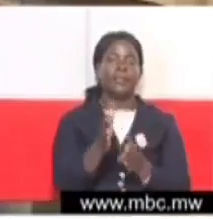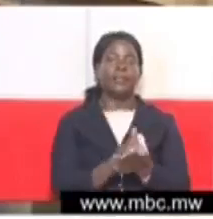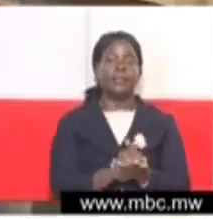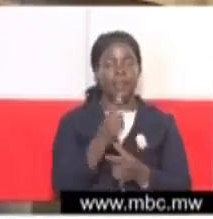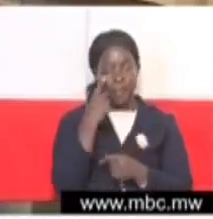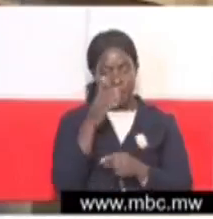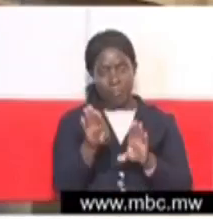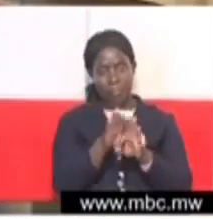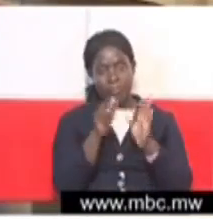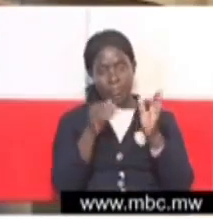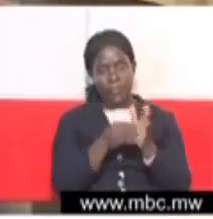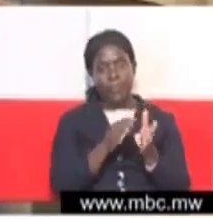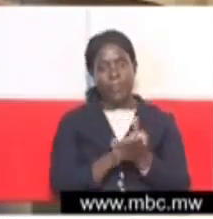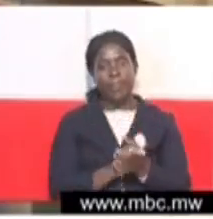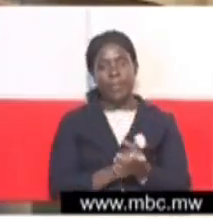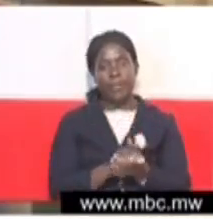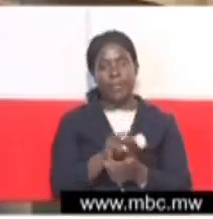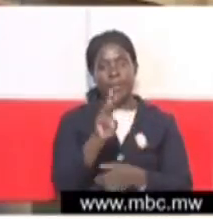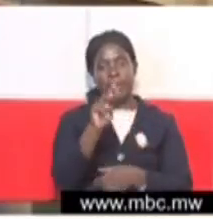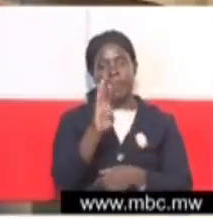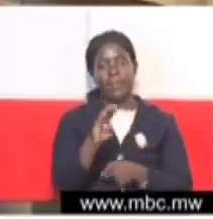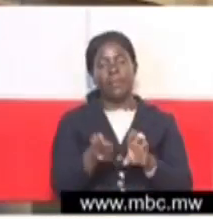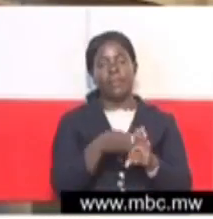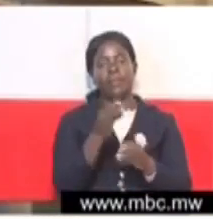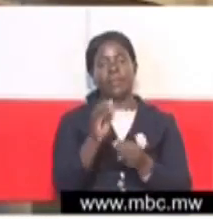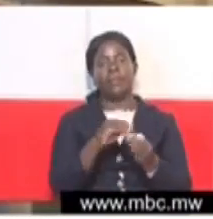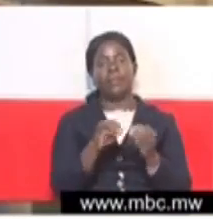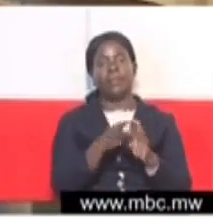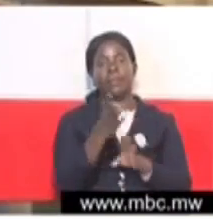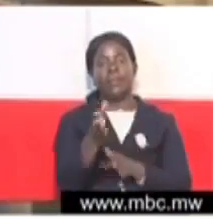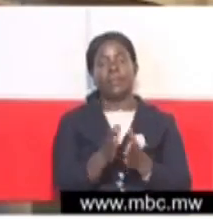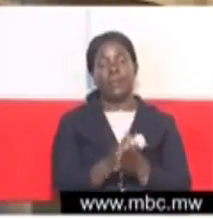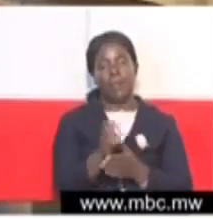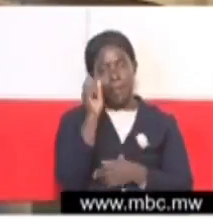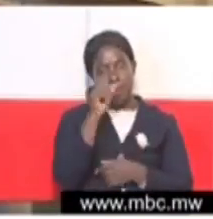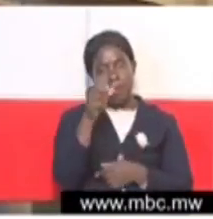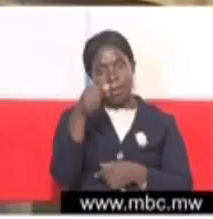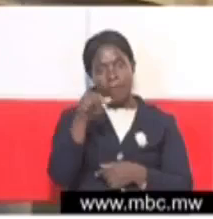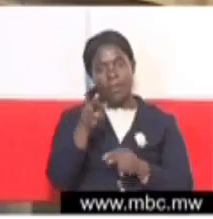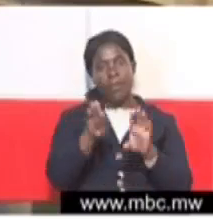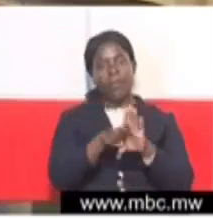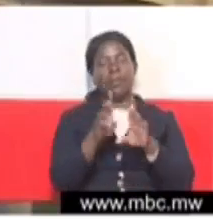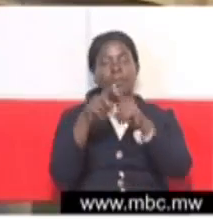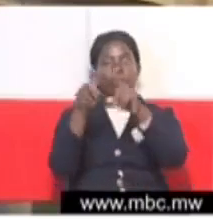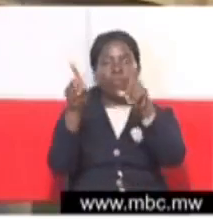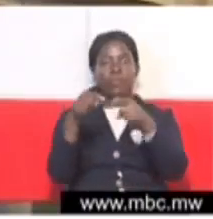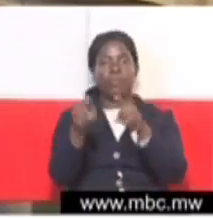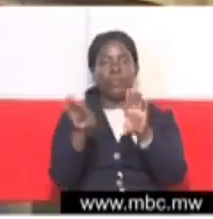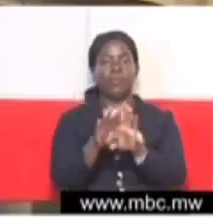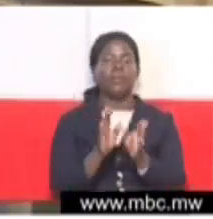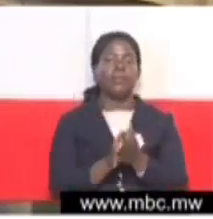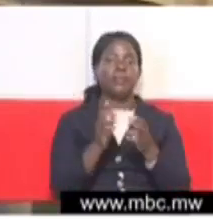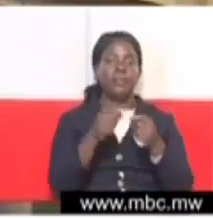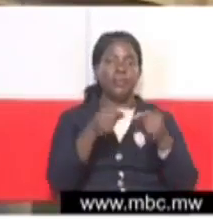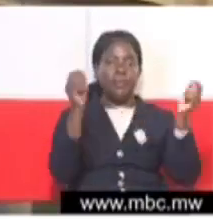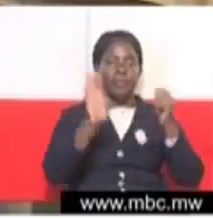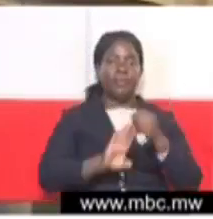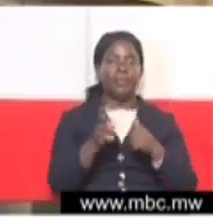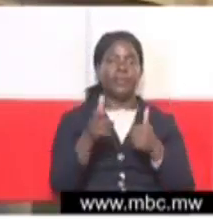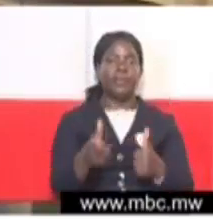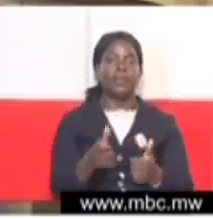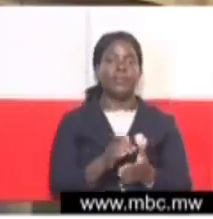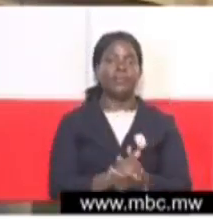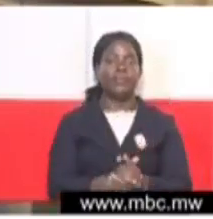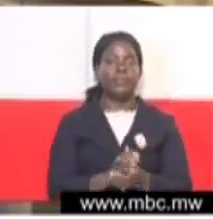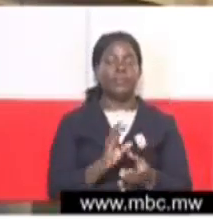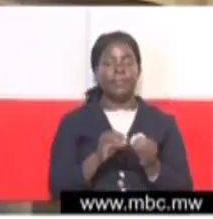can also access MBC digital platforms by scanning the QR code at the top right corner of your TV screen. I am